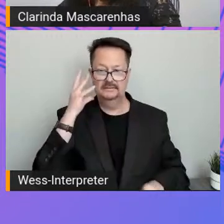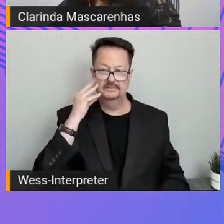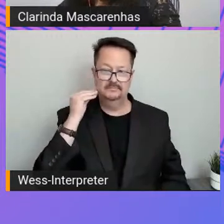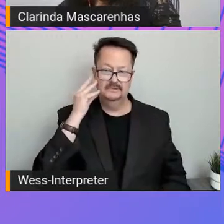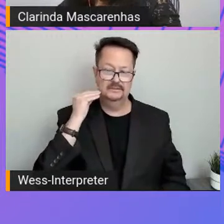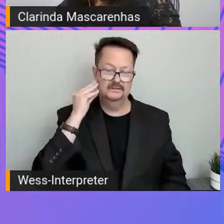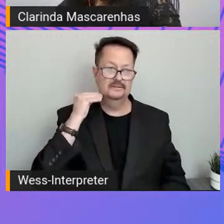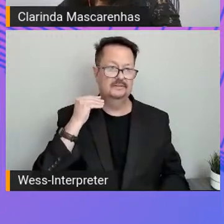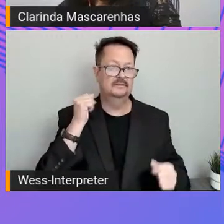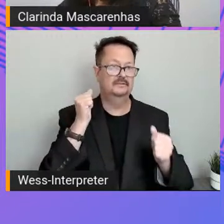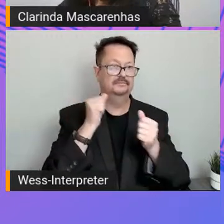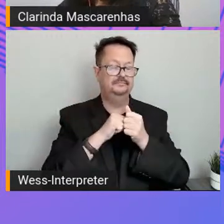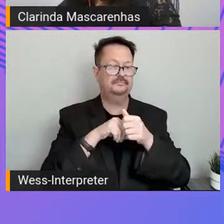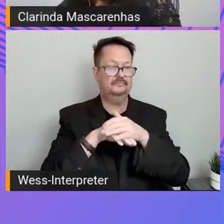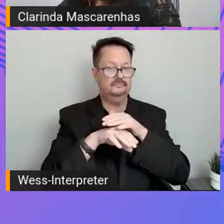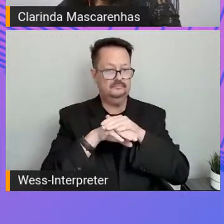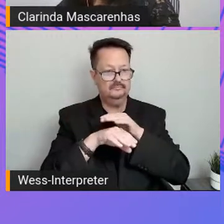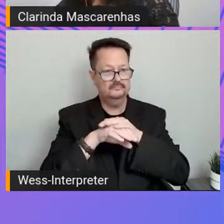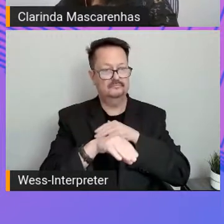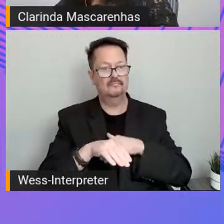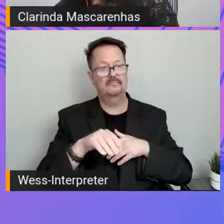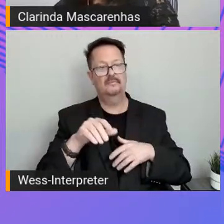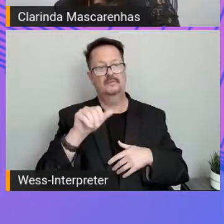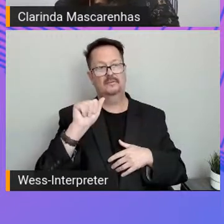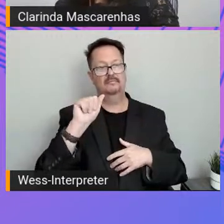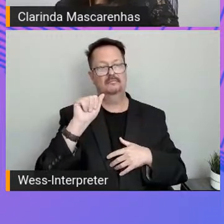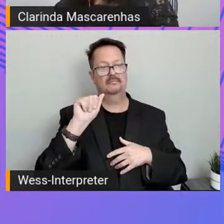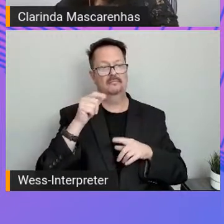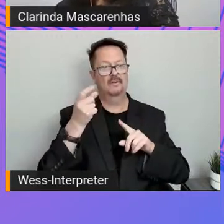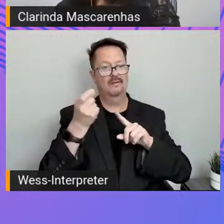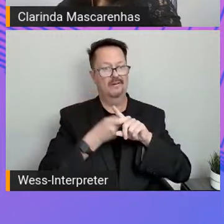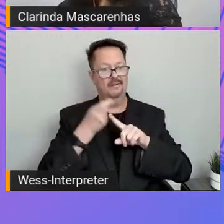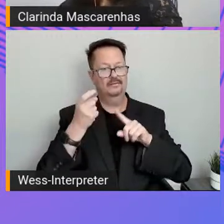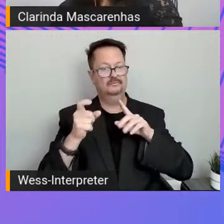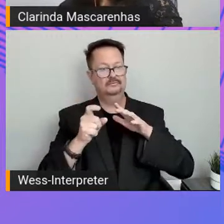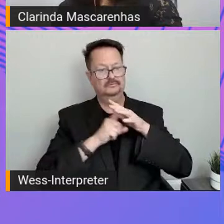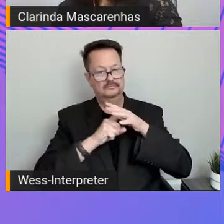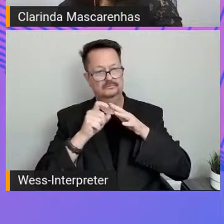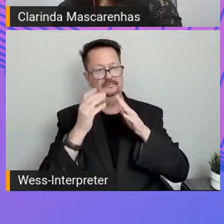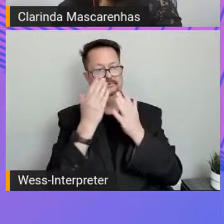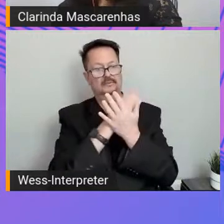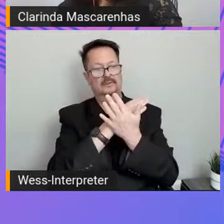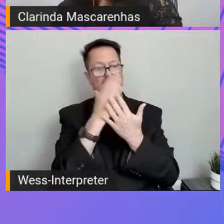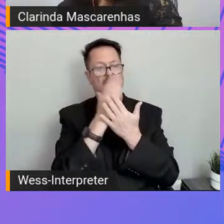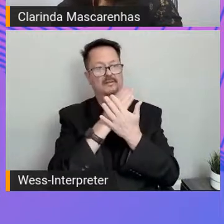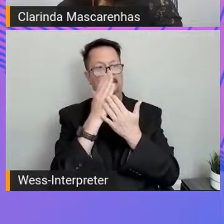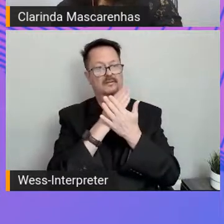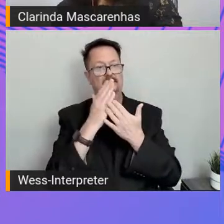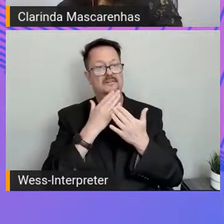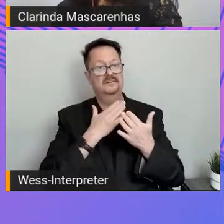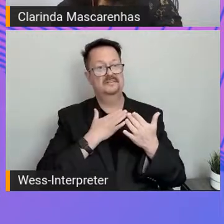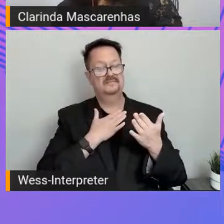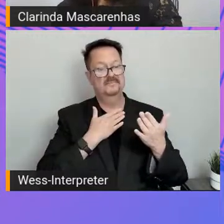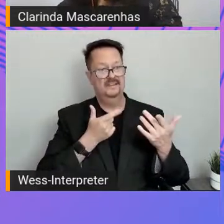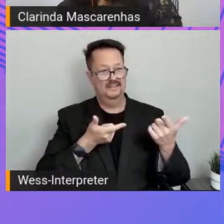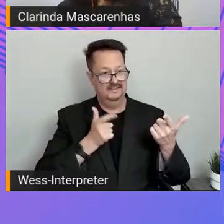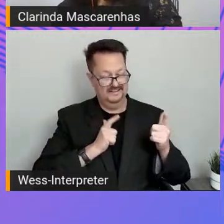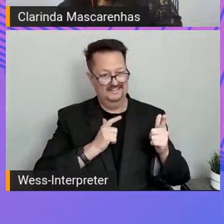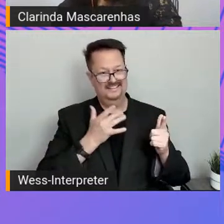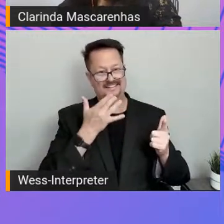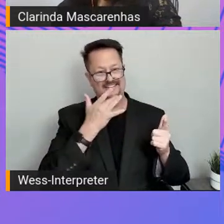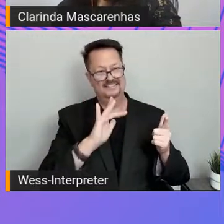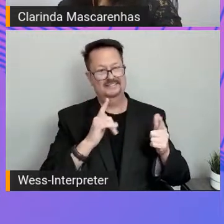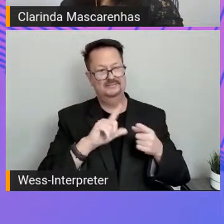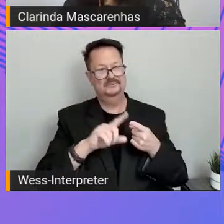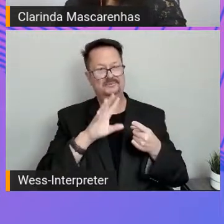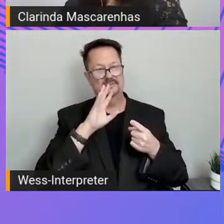request routing, auto-scaling, observability, and networking. It is my pleasure to be here with Clarina to talk about our session